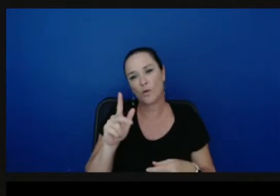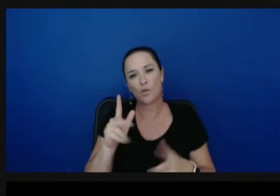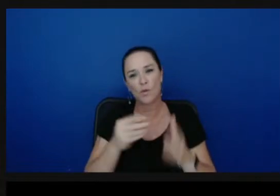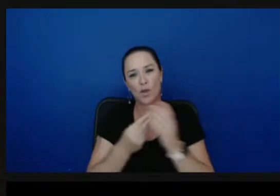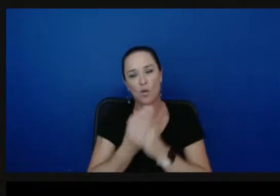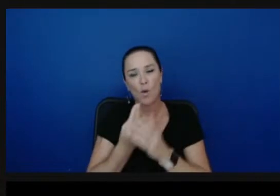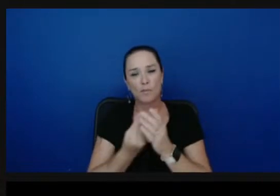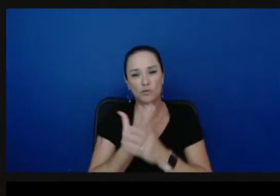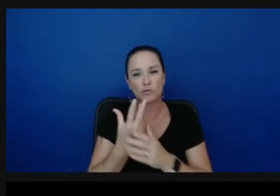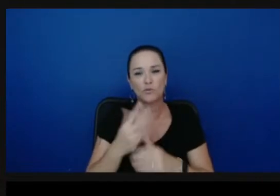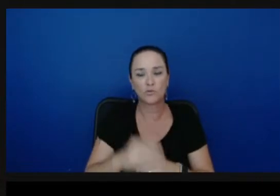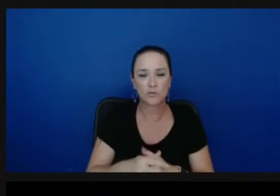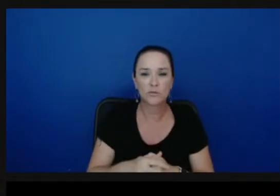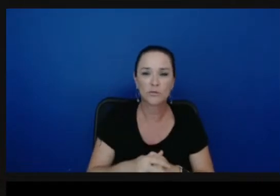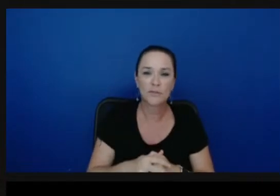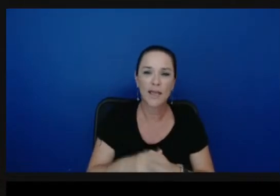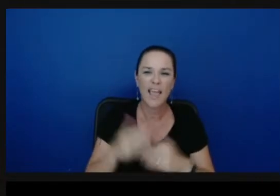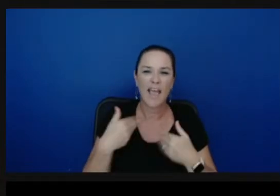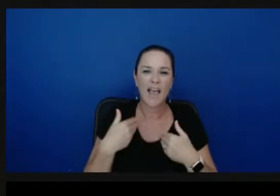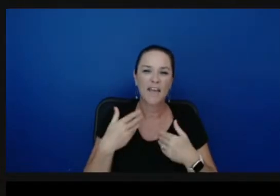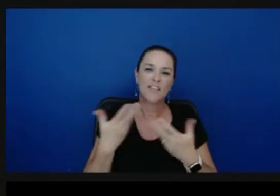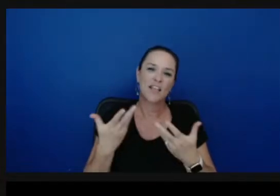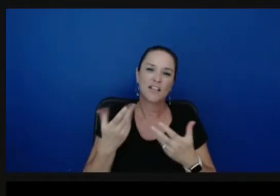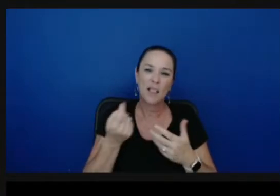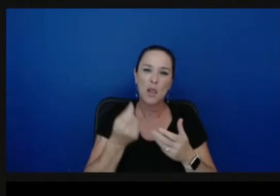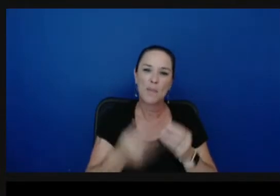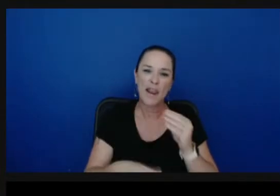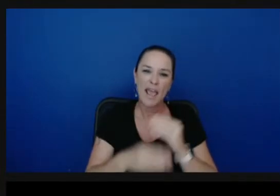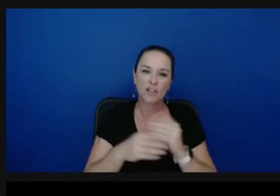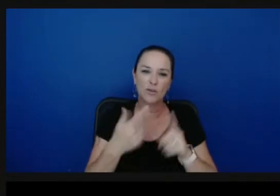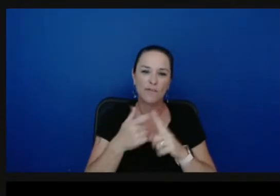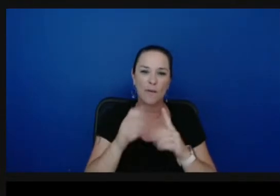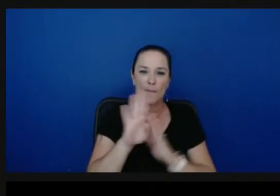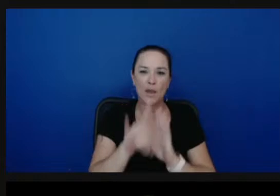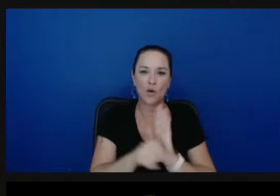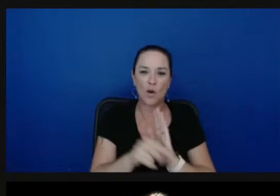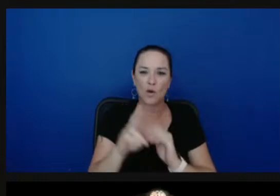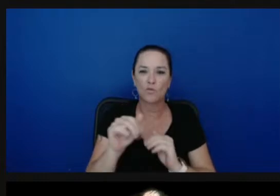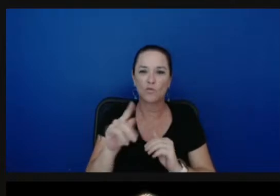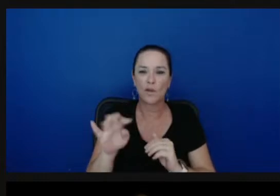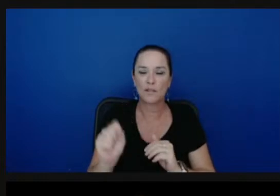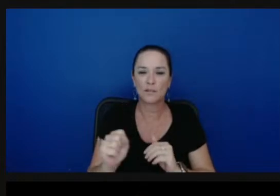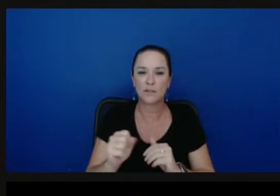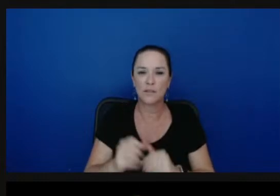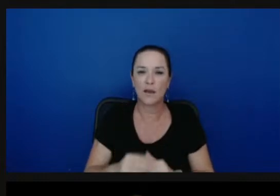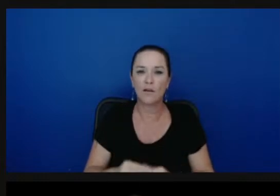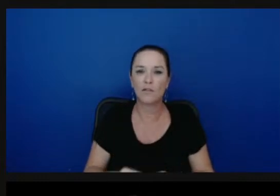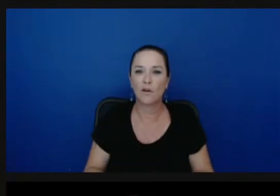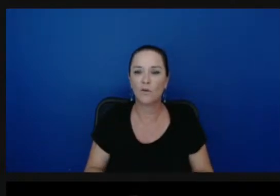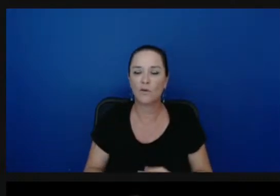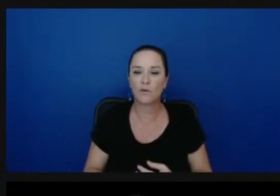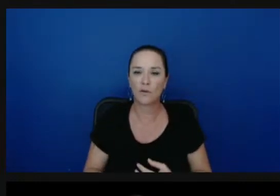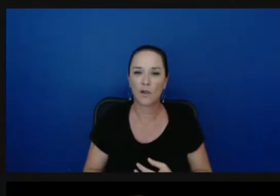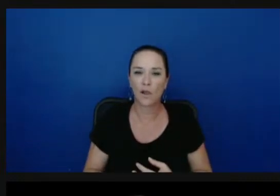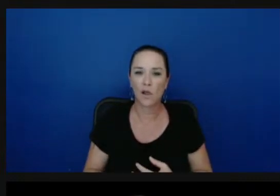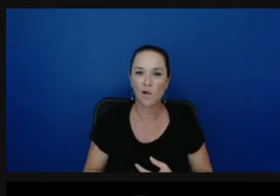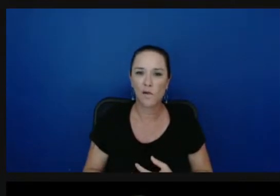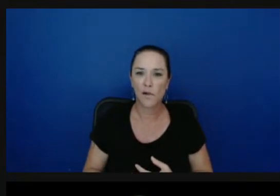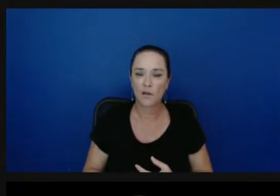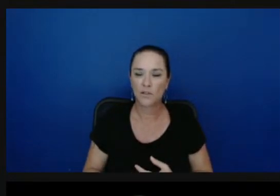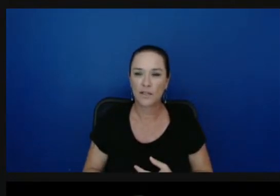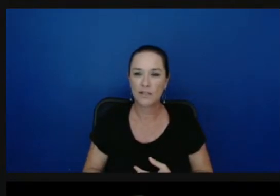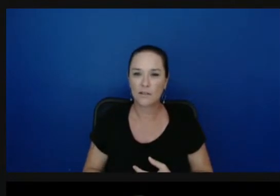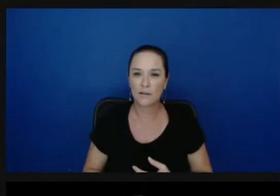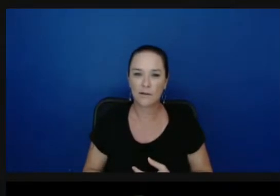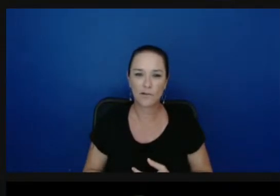parts with high background rates. But maybe a little bit extra right in here to accommodate the near summit activity.